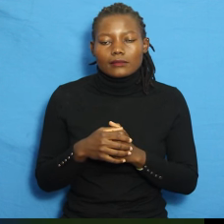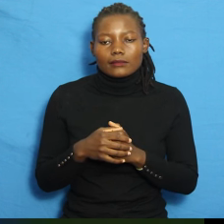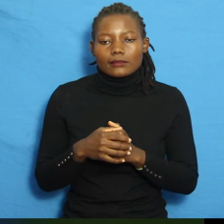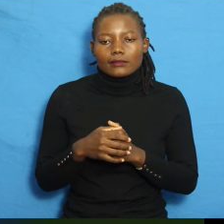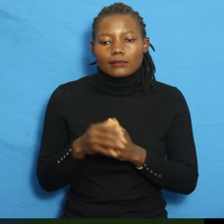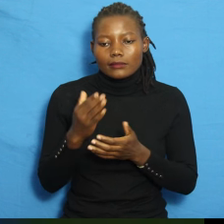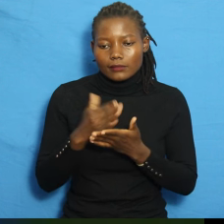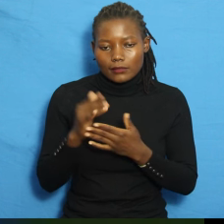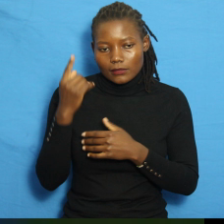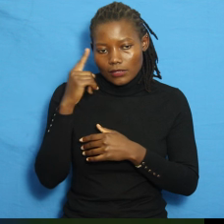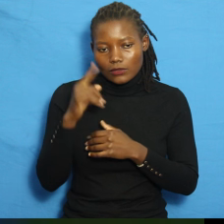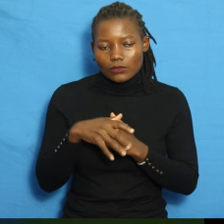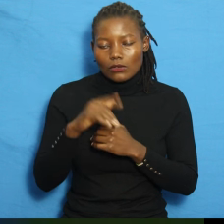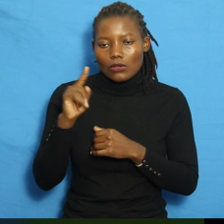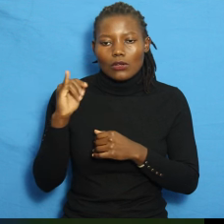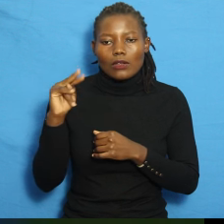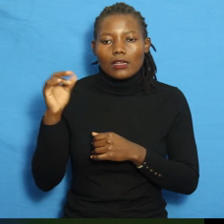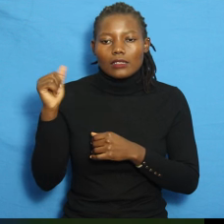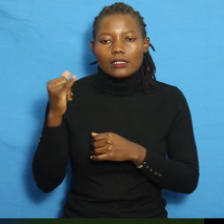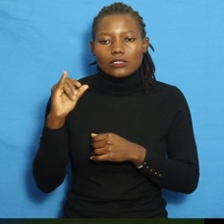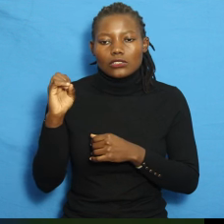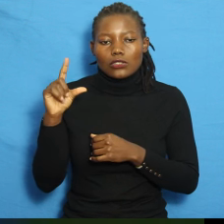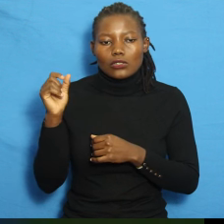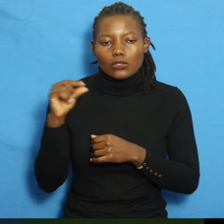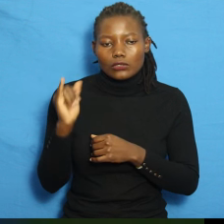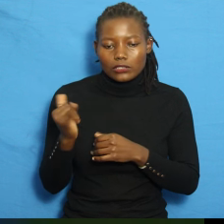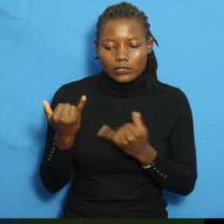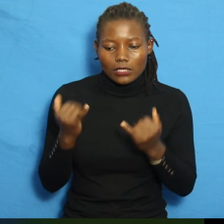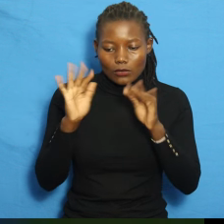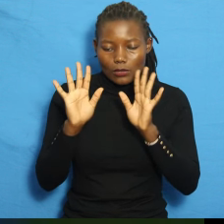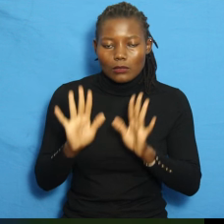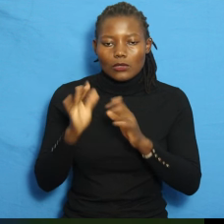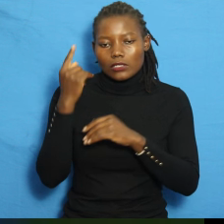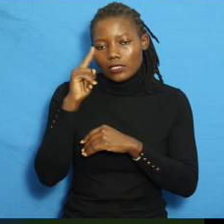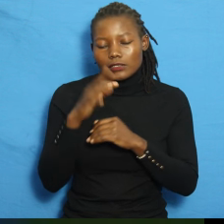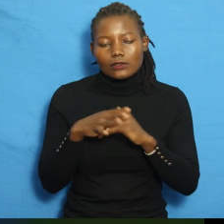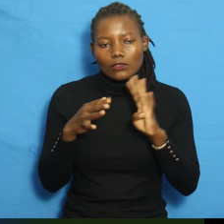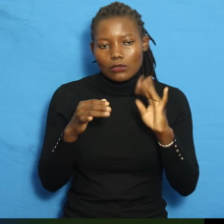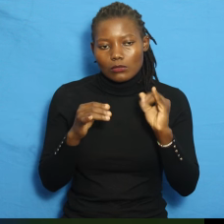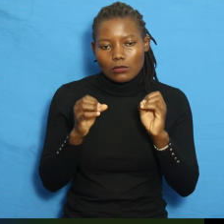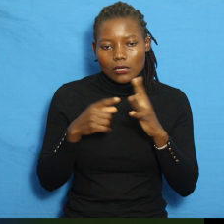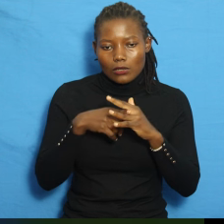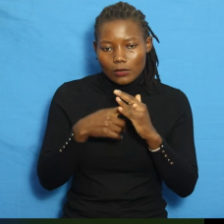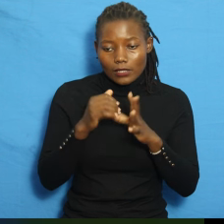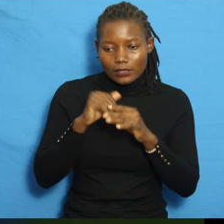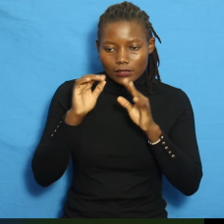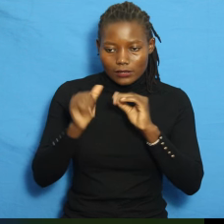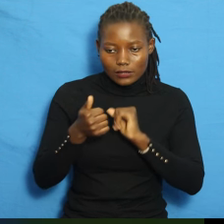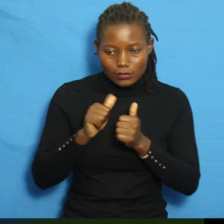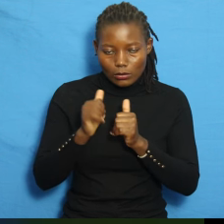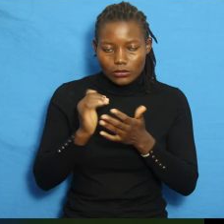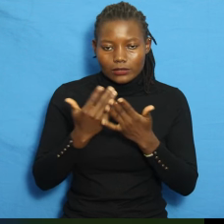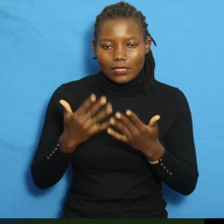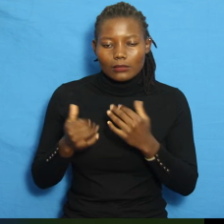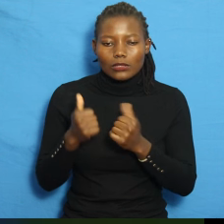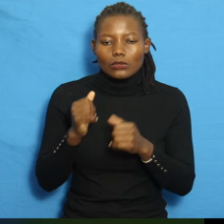of kinesiology. Now, the importance of biomechanics in sports is something